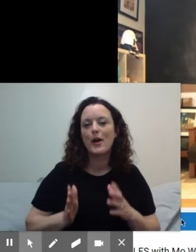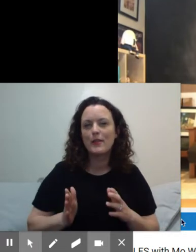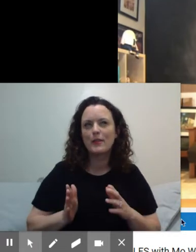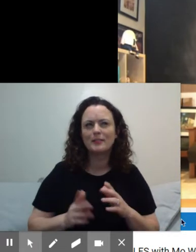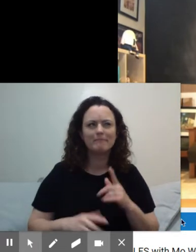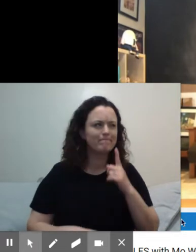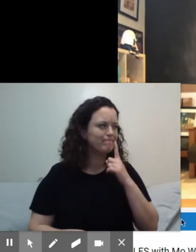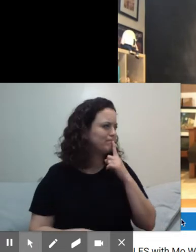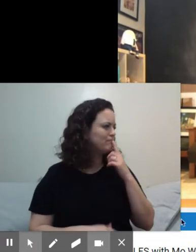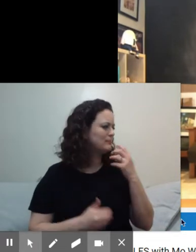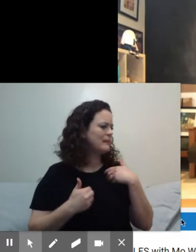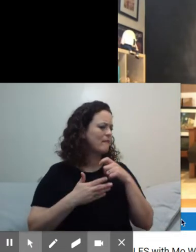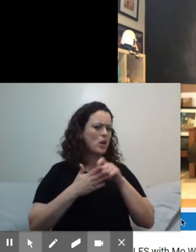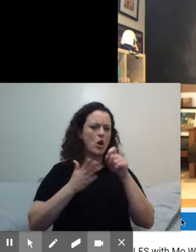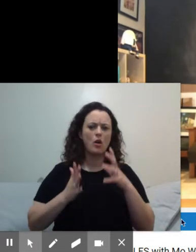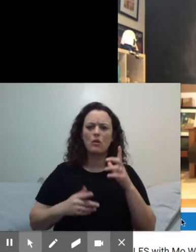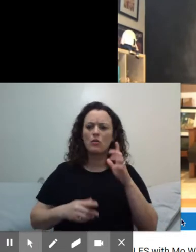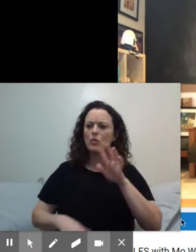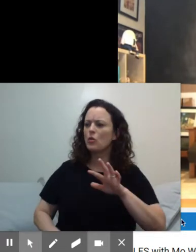Is there any authors around here?